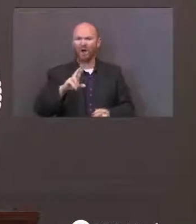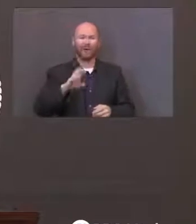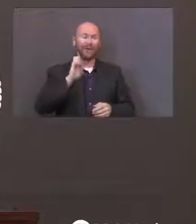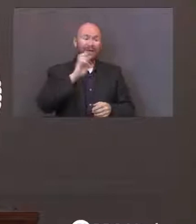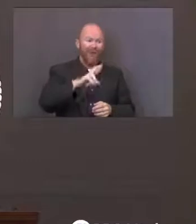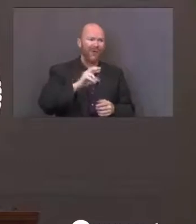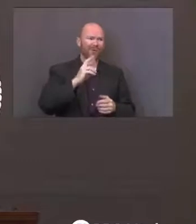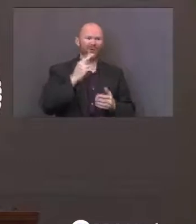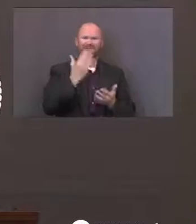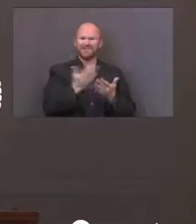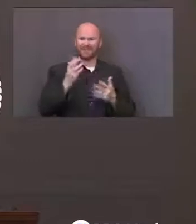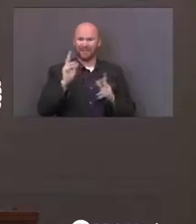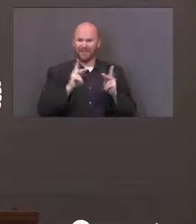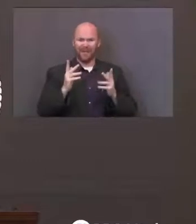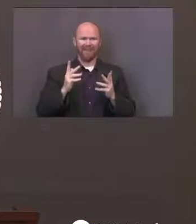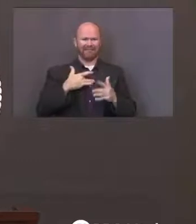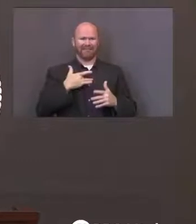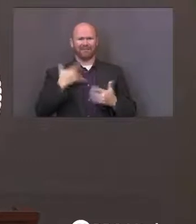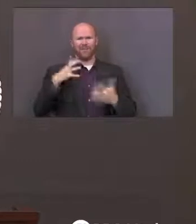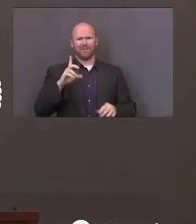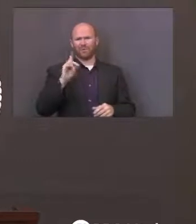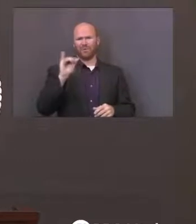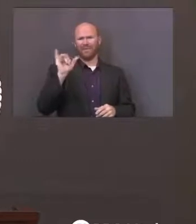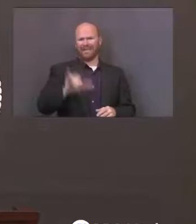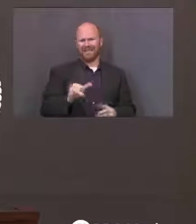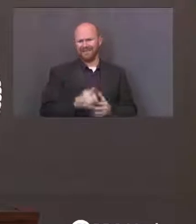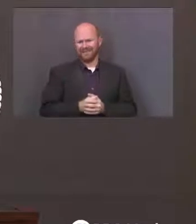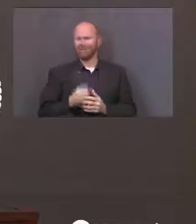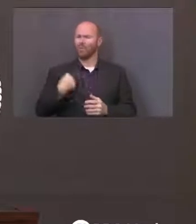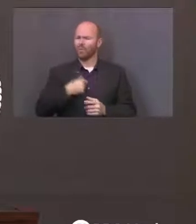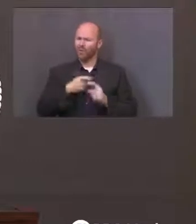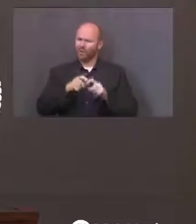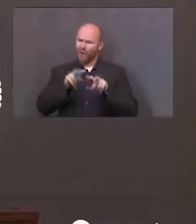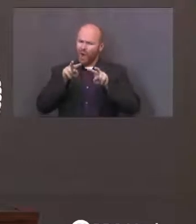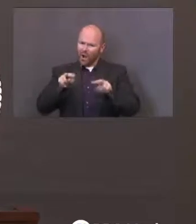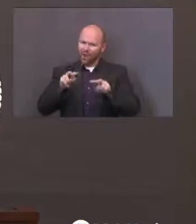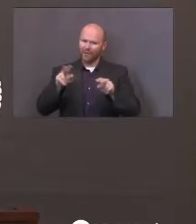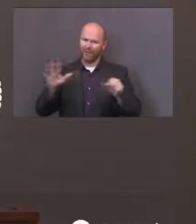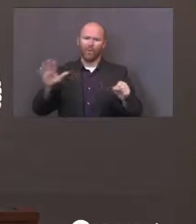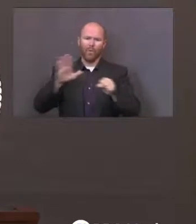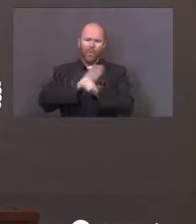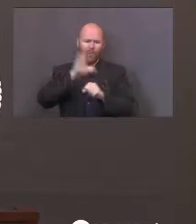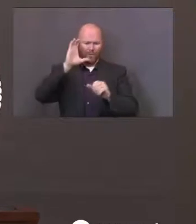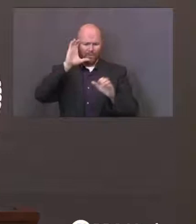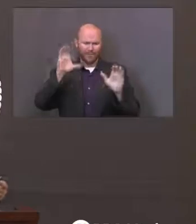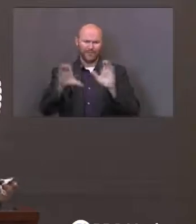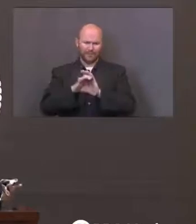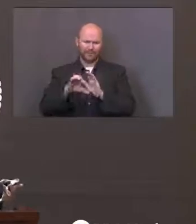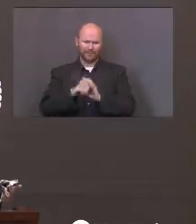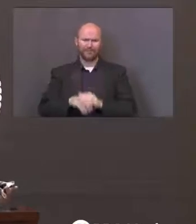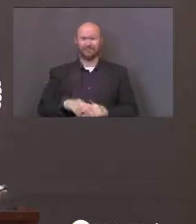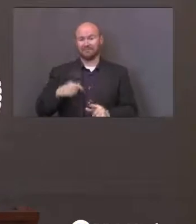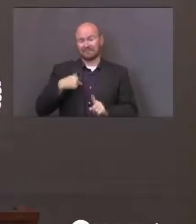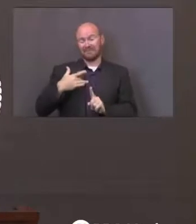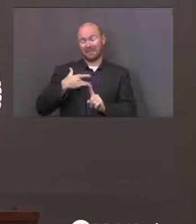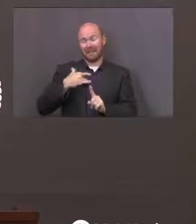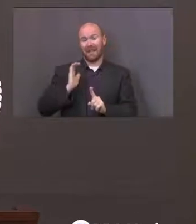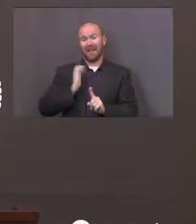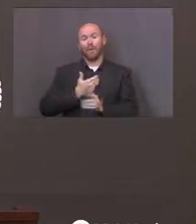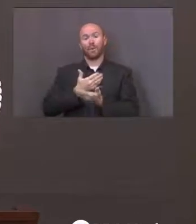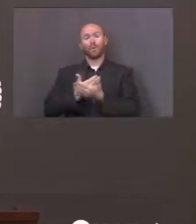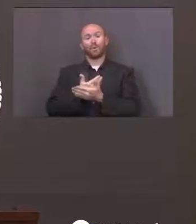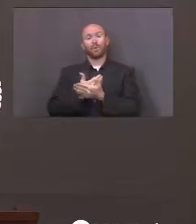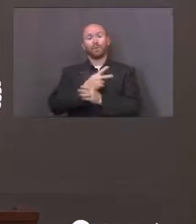regular lack of medical care actually increases. So we have to look on a holistic basis. I think this new program does that. And